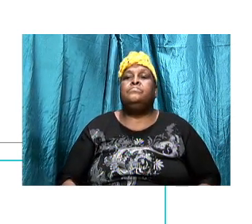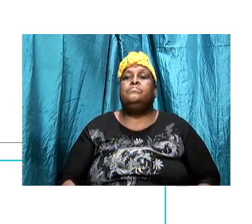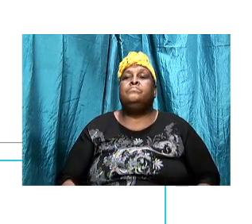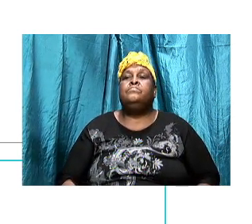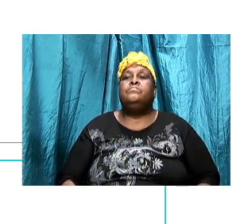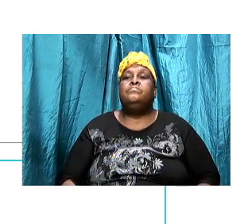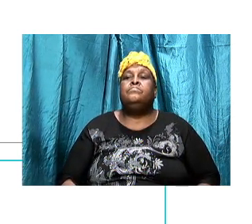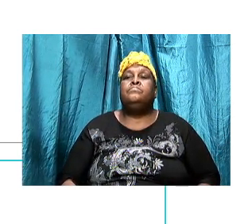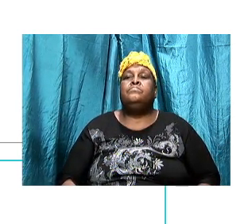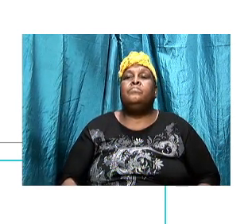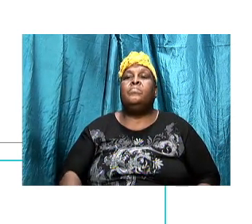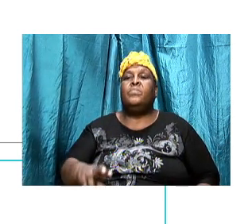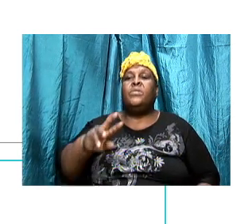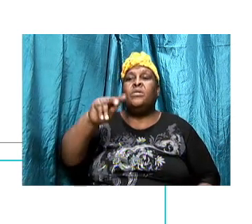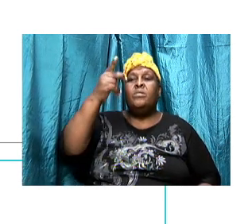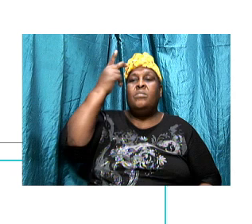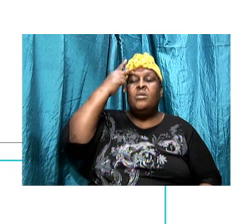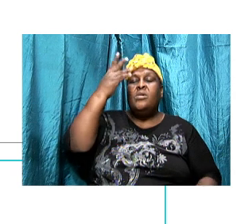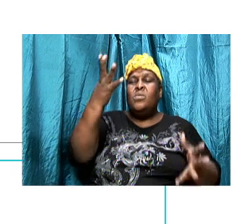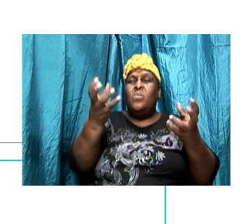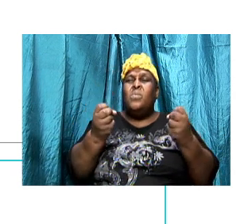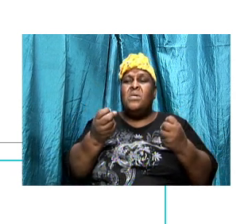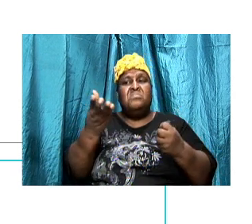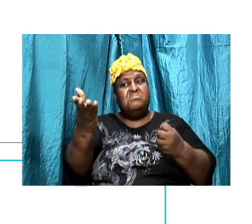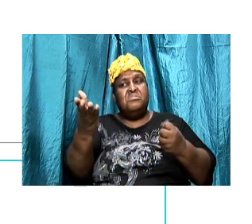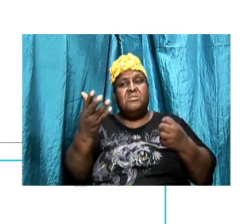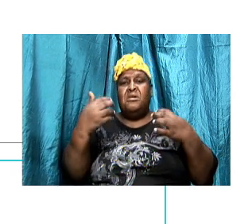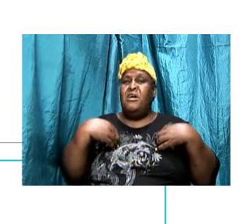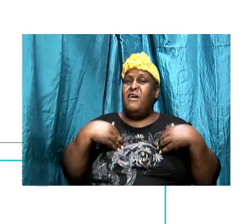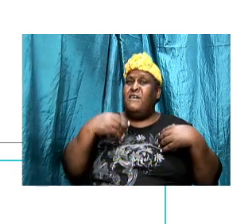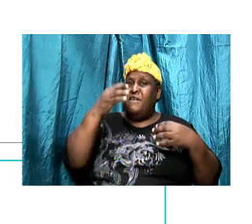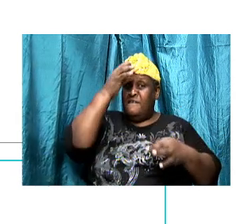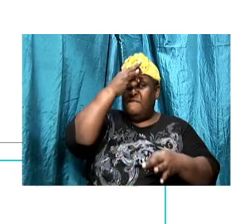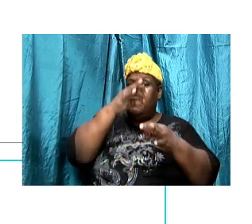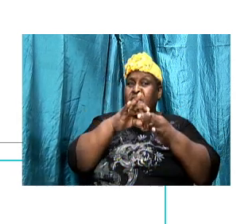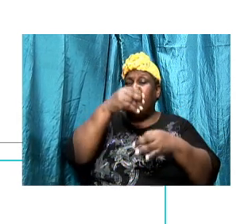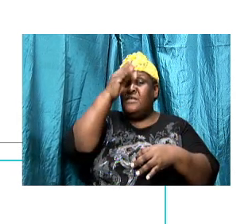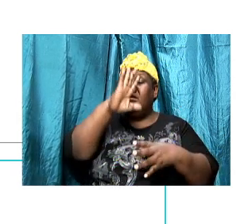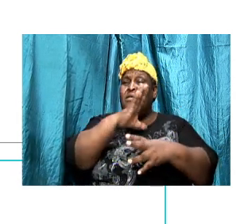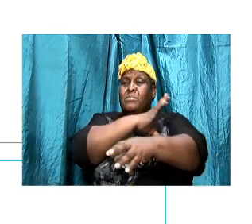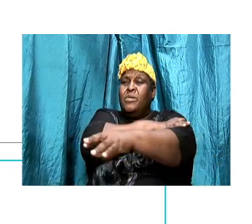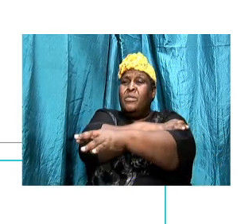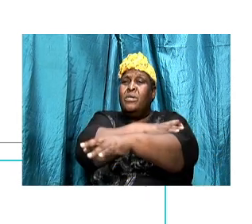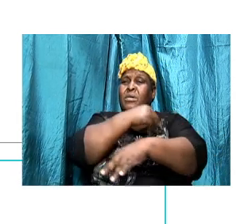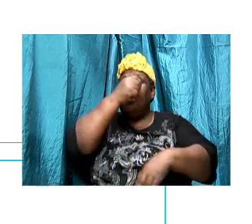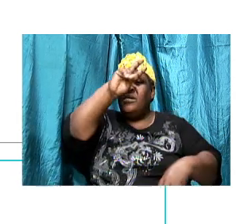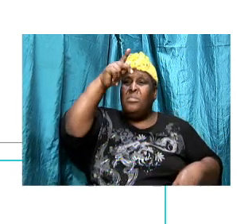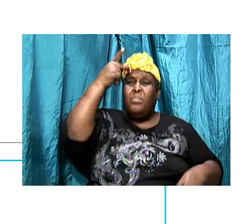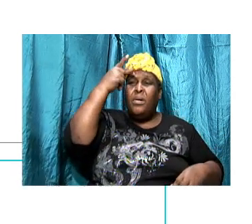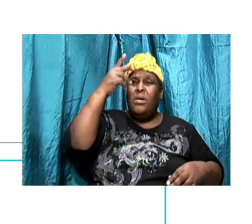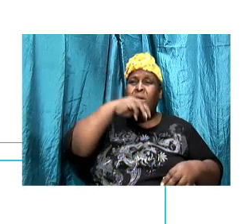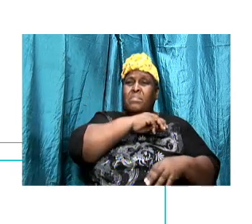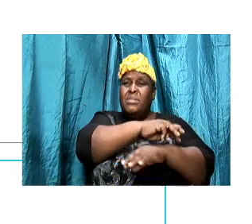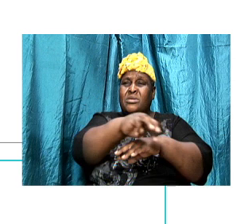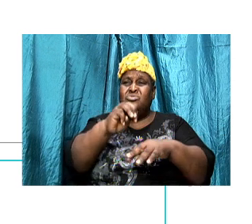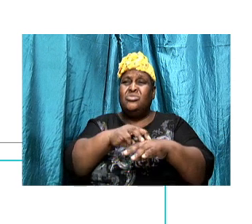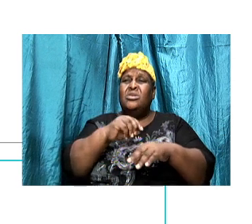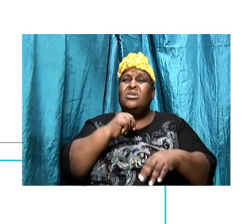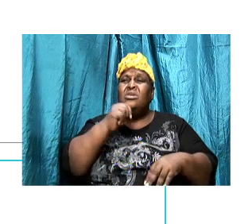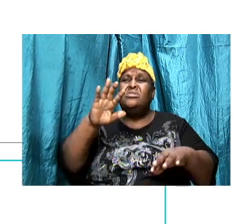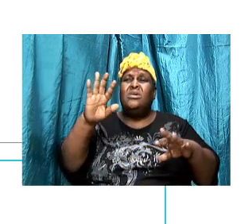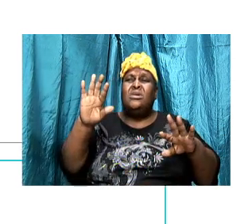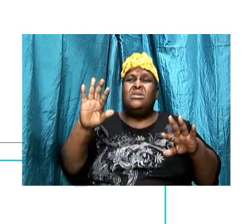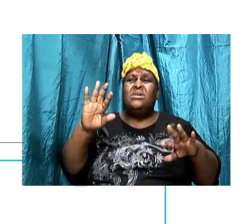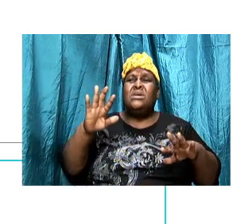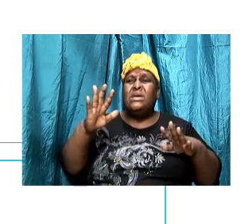He wanted them to have faith in God's power. Paul's ministry was not with enticing words of men's